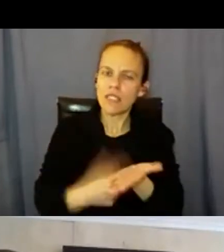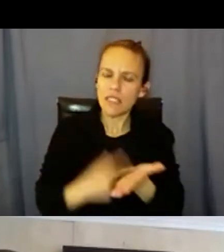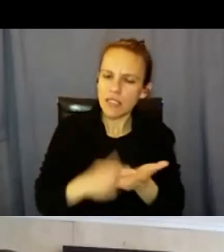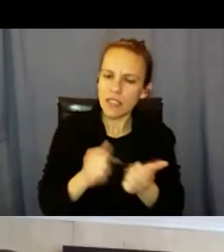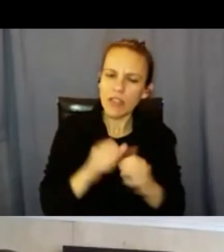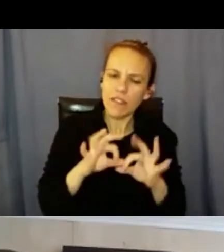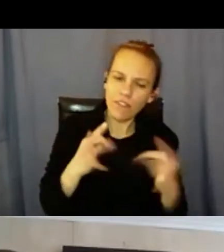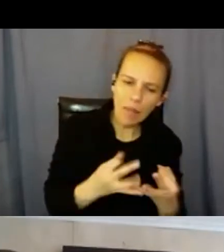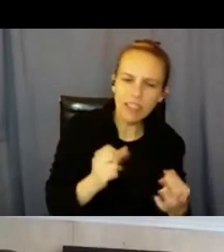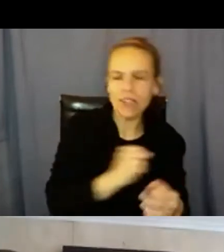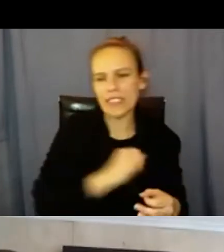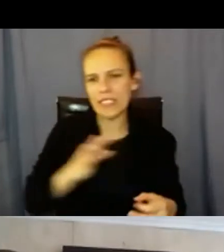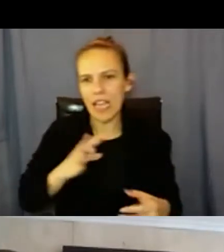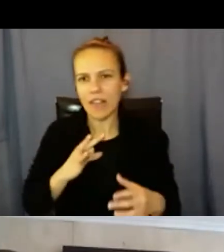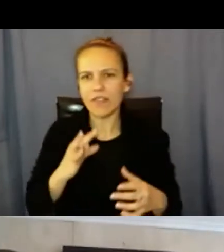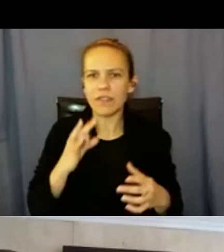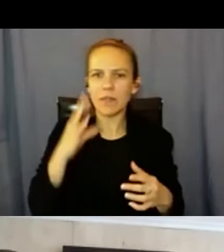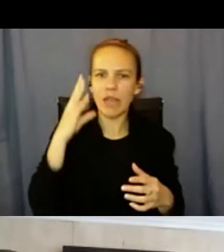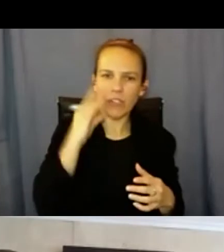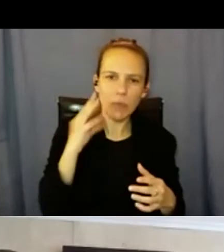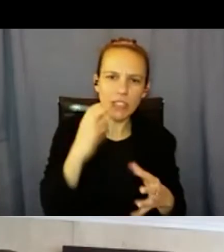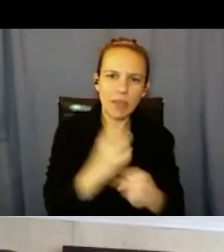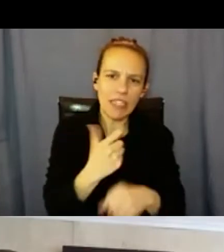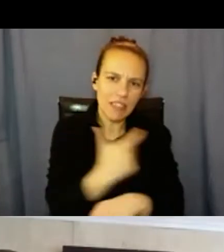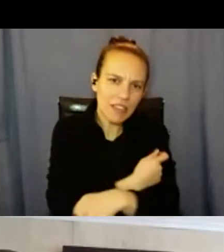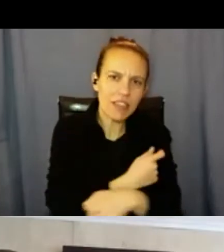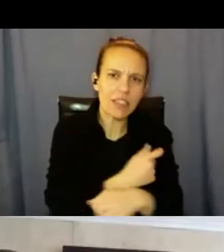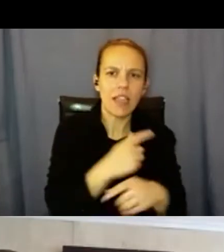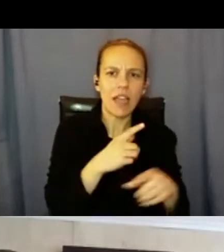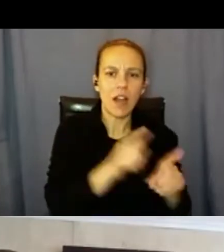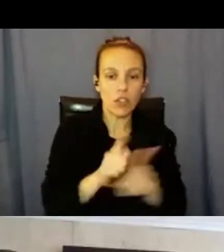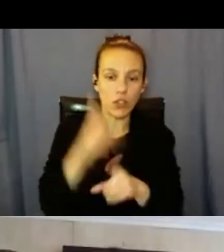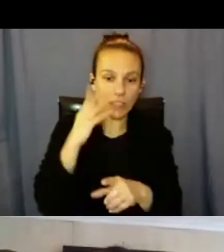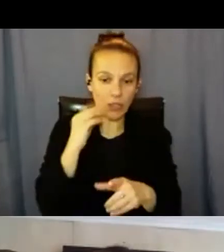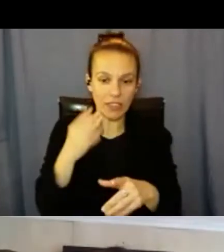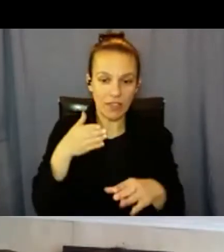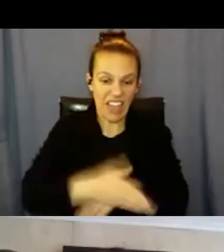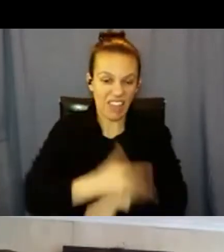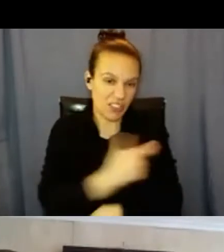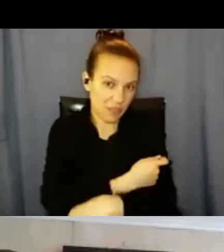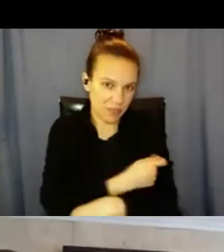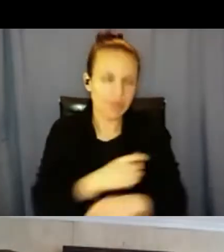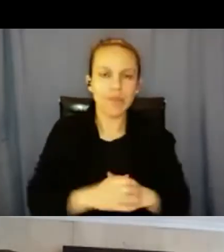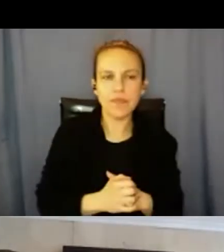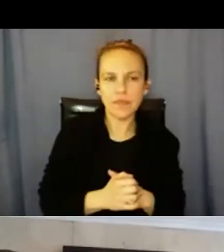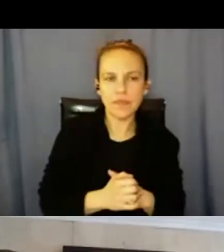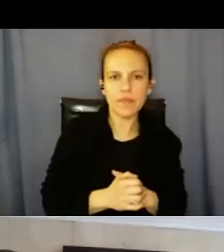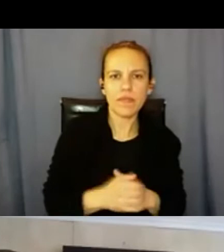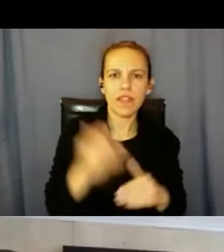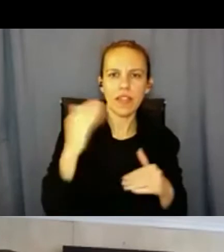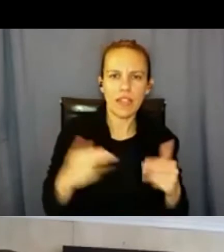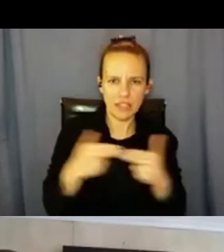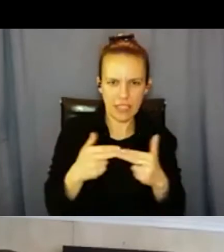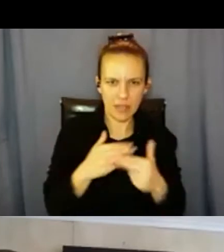after immunized, something that we've talked about already on this conversation. Next slide, please.